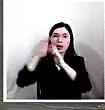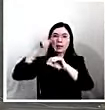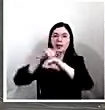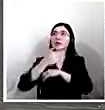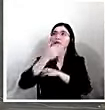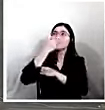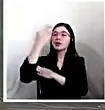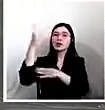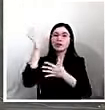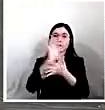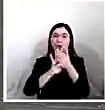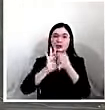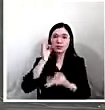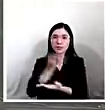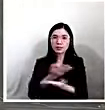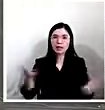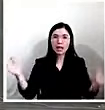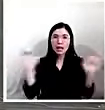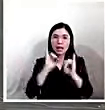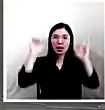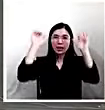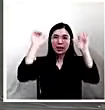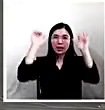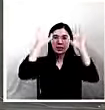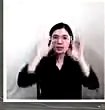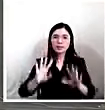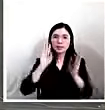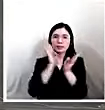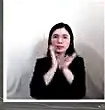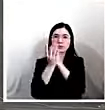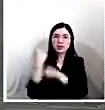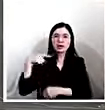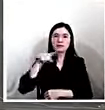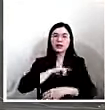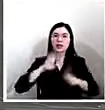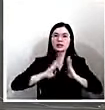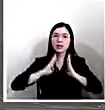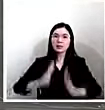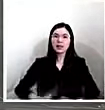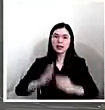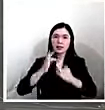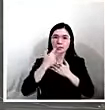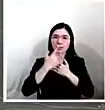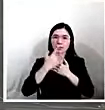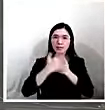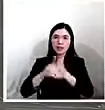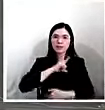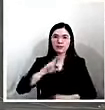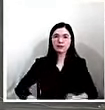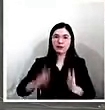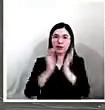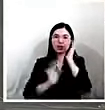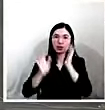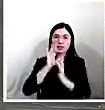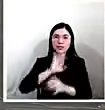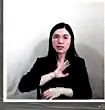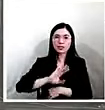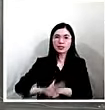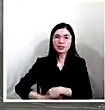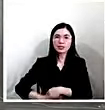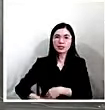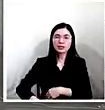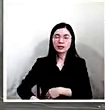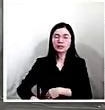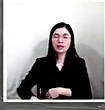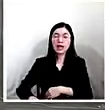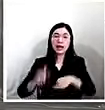Spirit upon them like the dewfall, so that they may become for us the body and blood of our Lord Jesus Christ. At